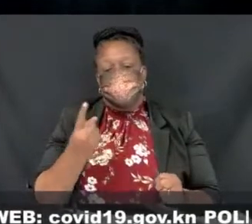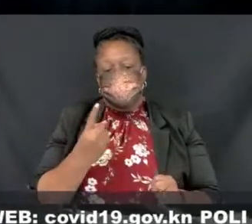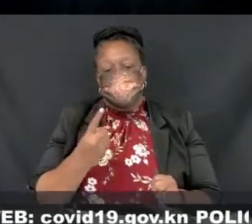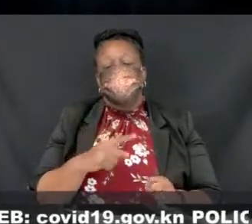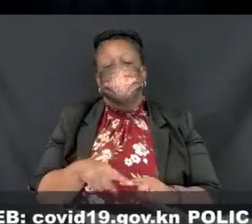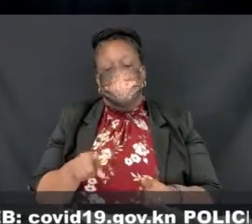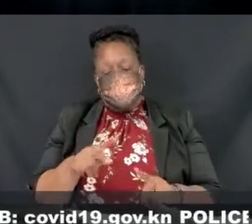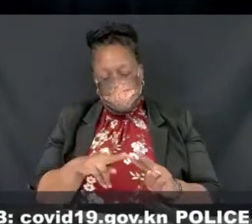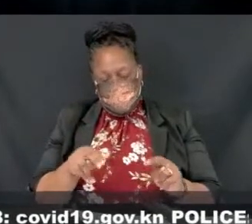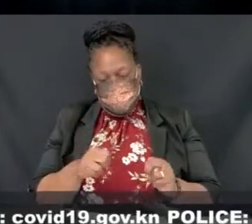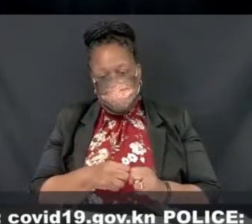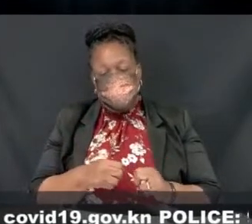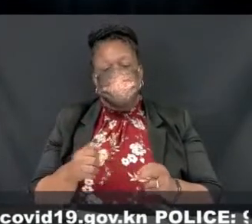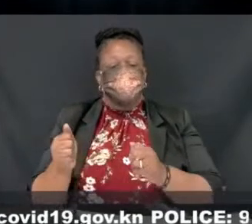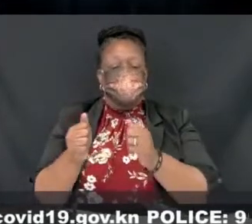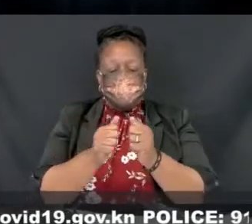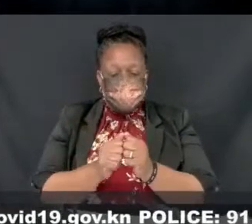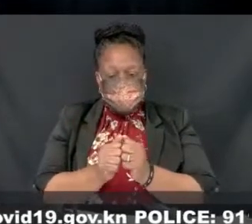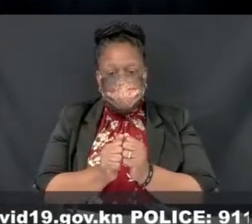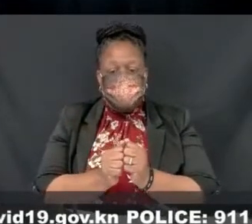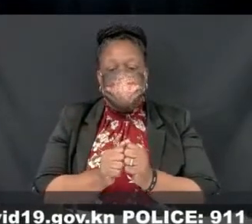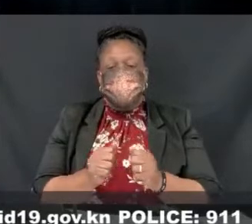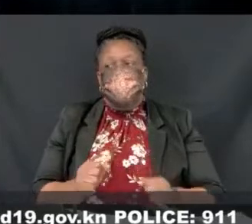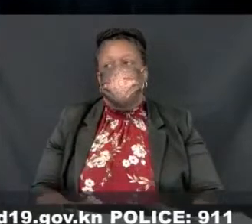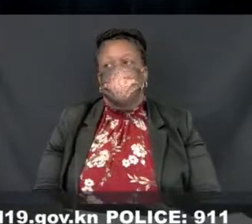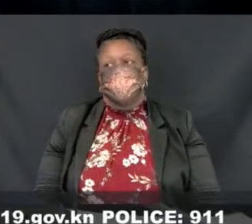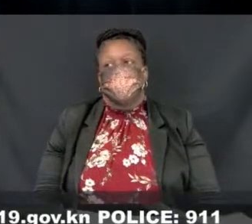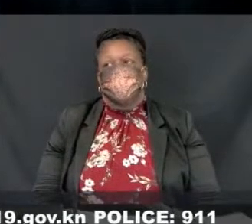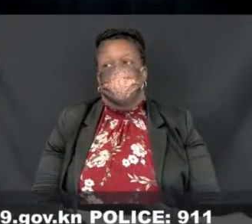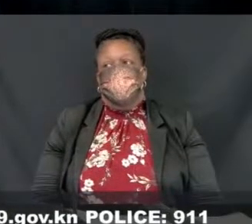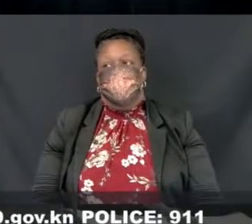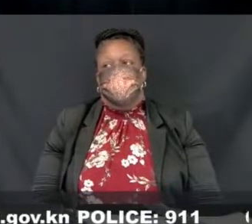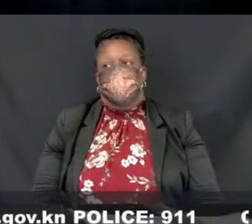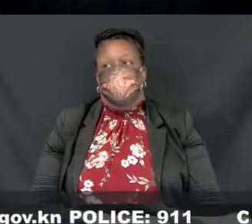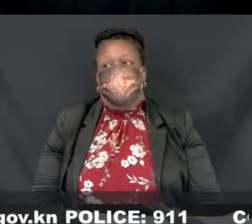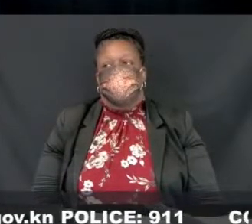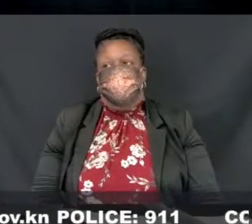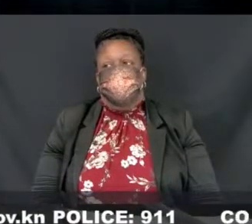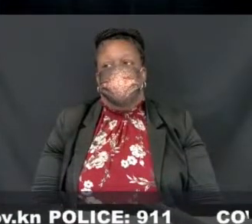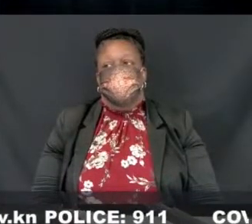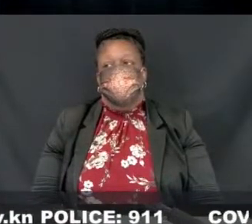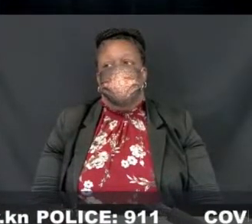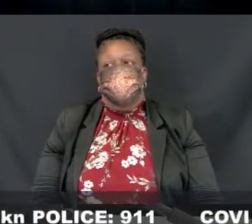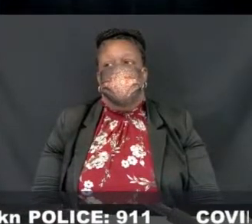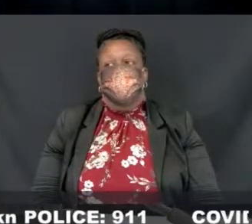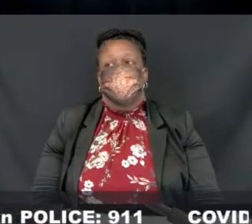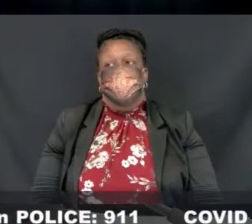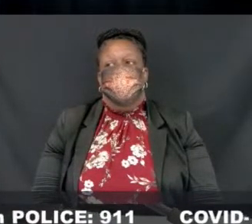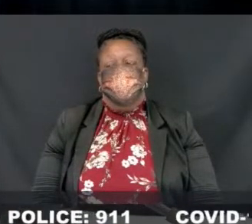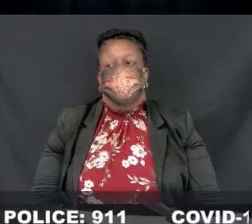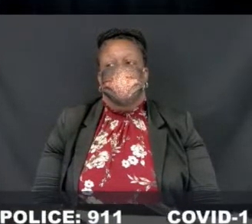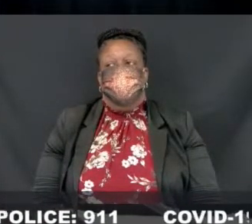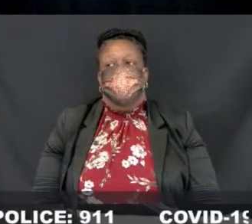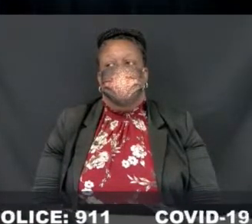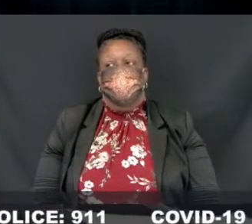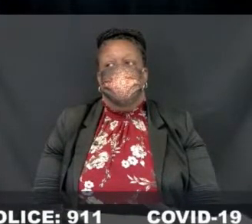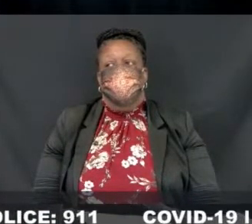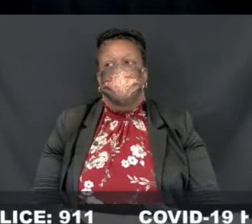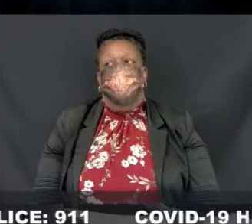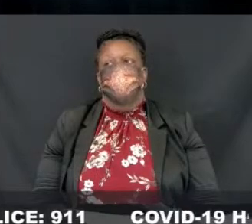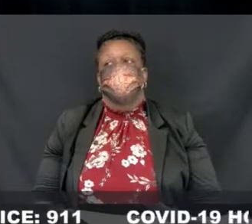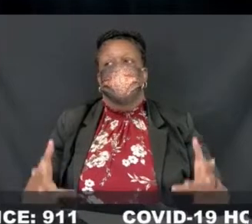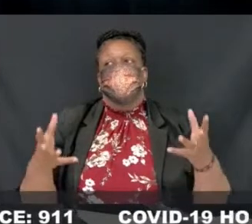We worked together. I want to thank the members of the National COVID-19 Task Force, the public sector, the